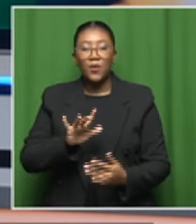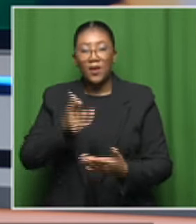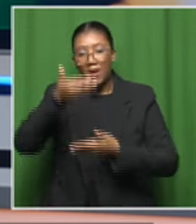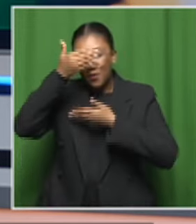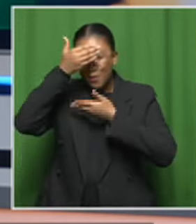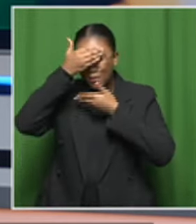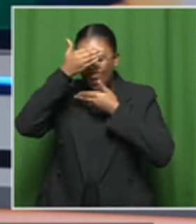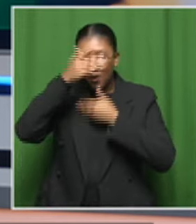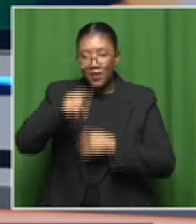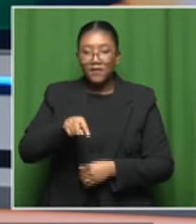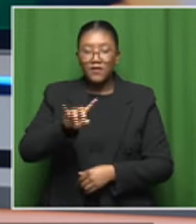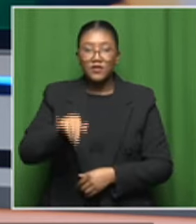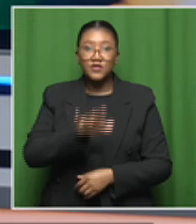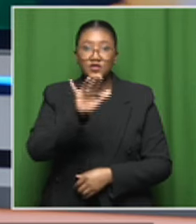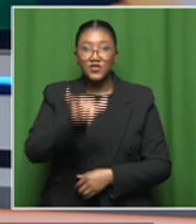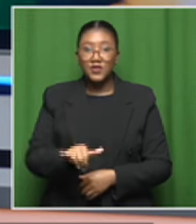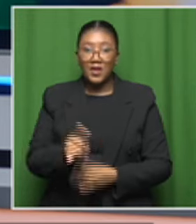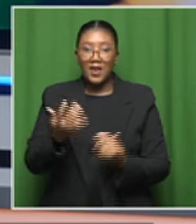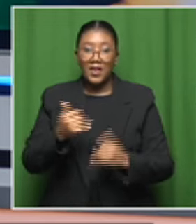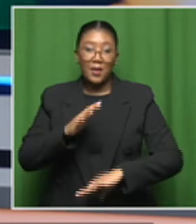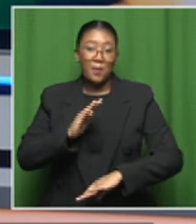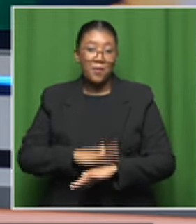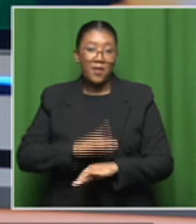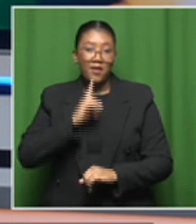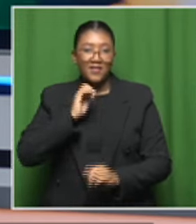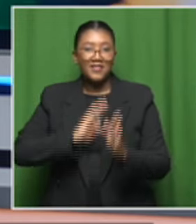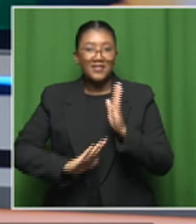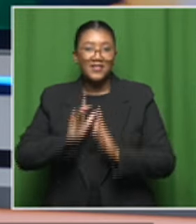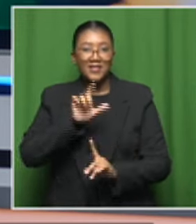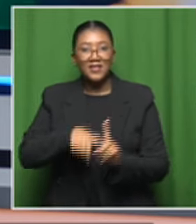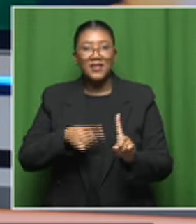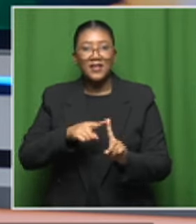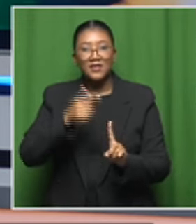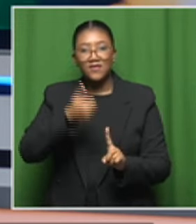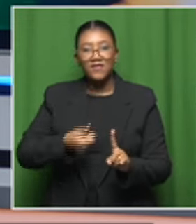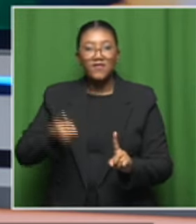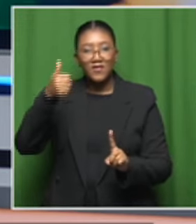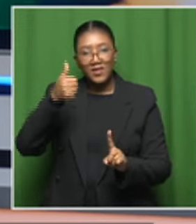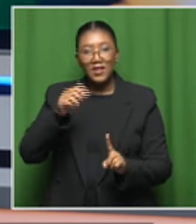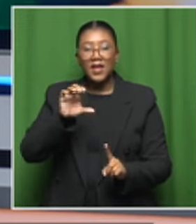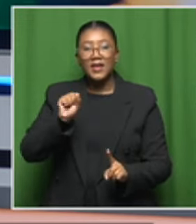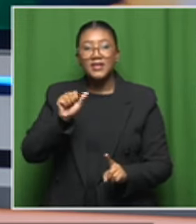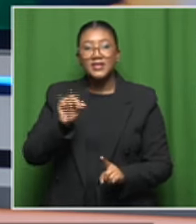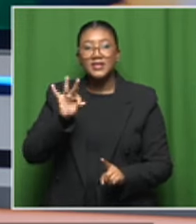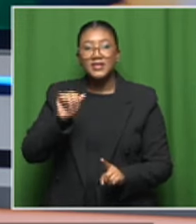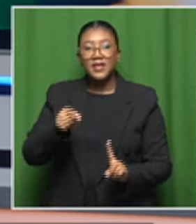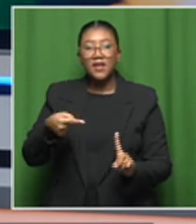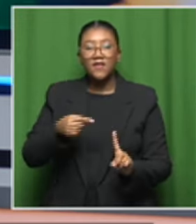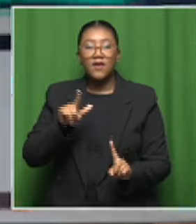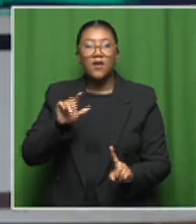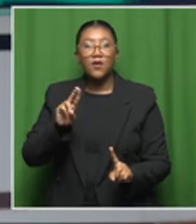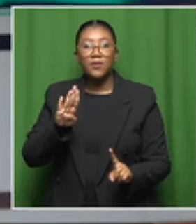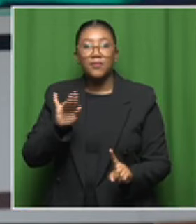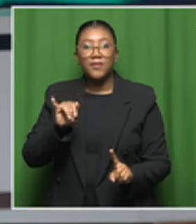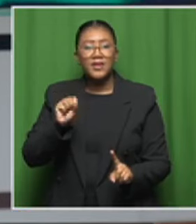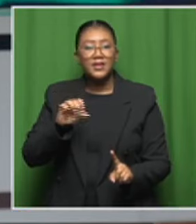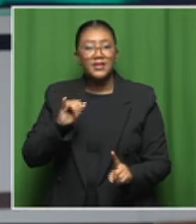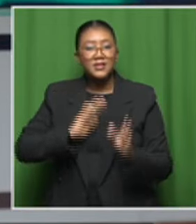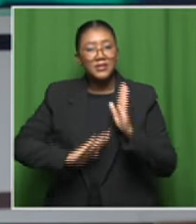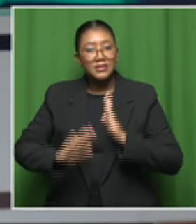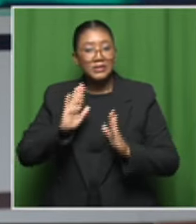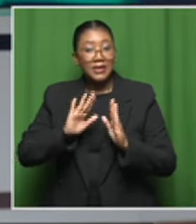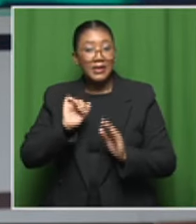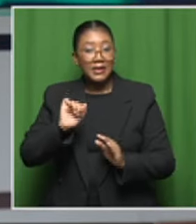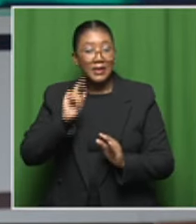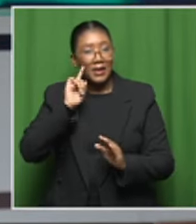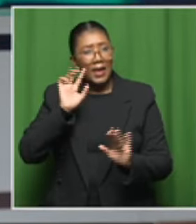the month of July. So to talk about this, we've roped in head of women's football at Safa Dawn Lubisi to give us some analytic